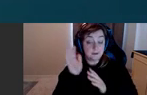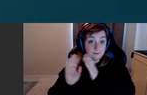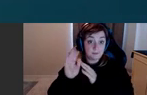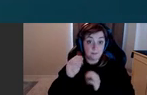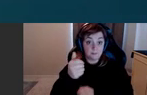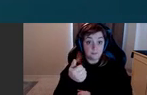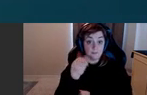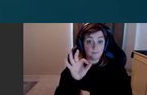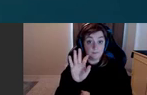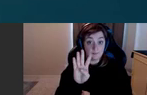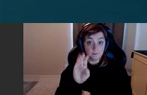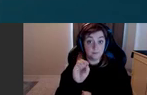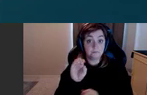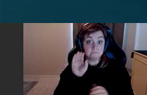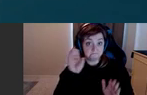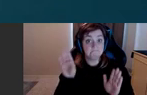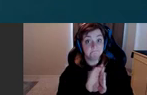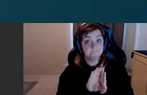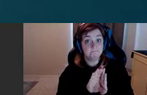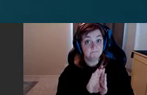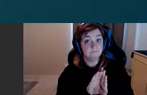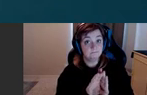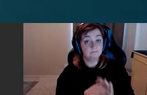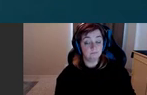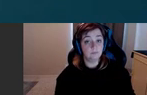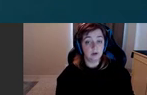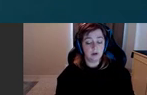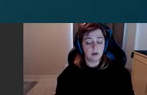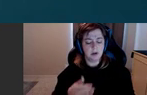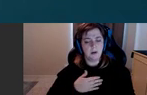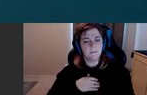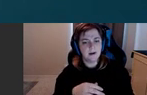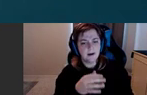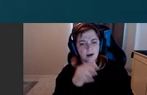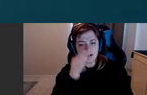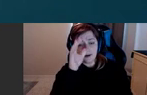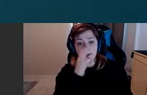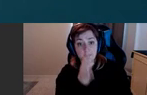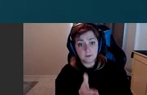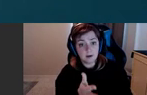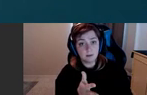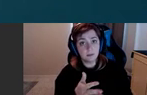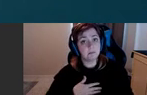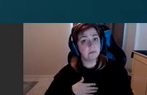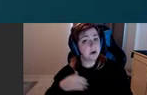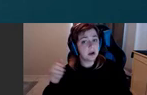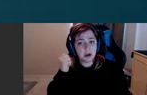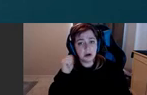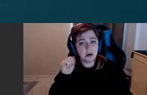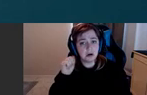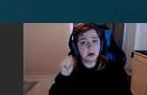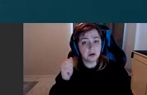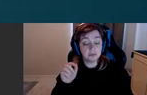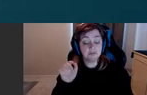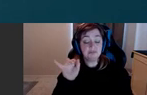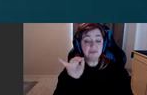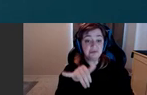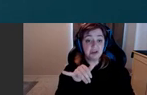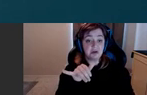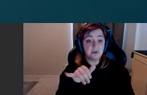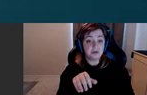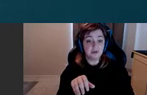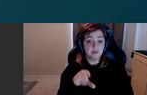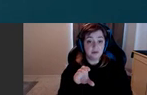includes my grandmother, my aunts. That was Kabul in the 1940s. It's not